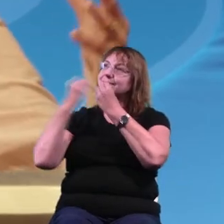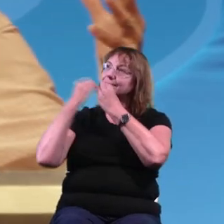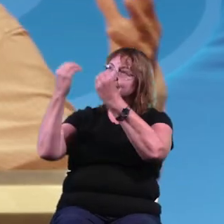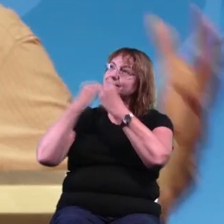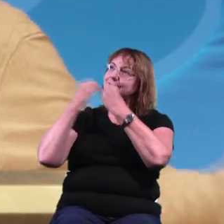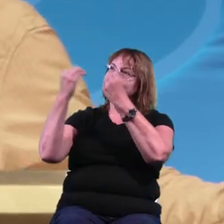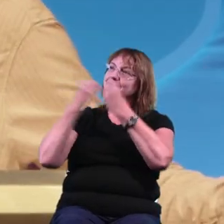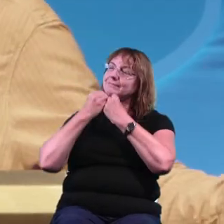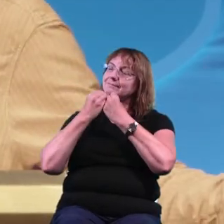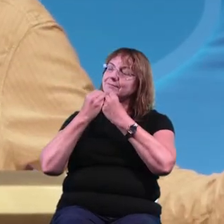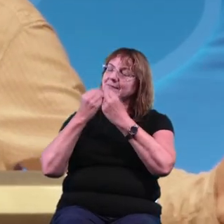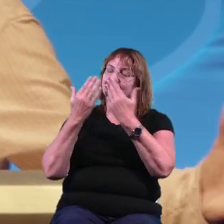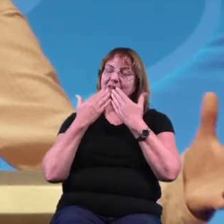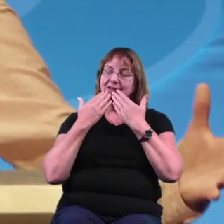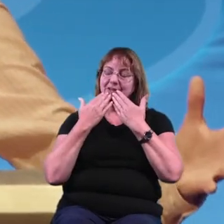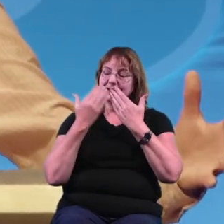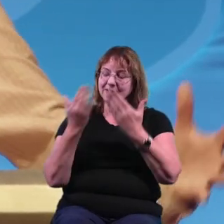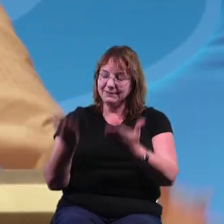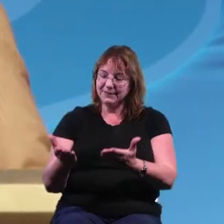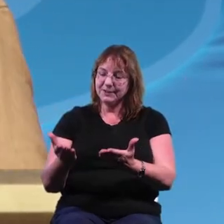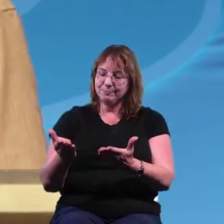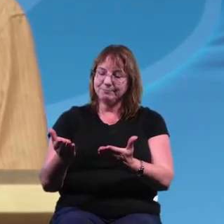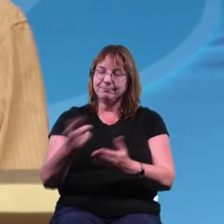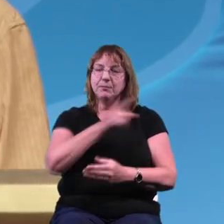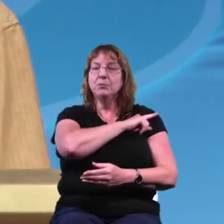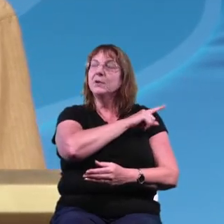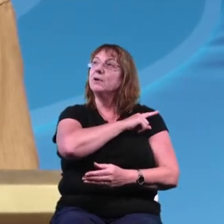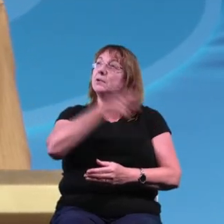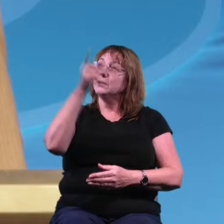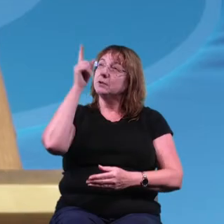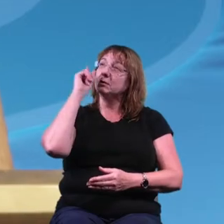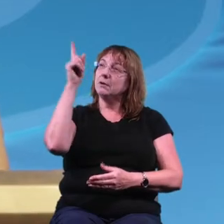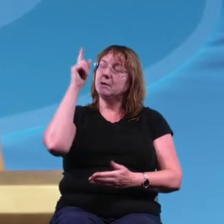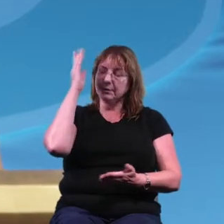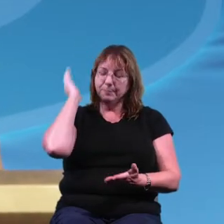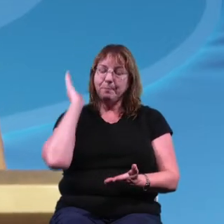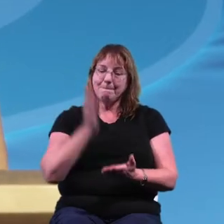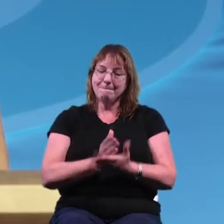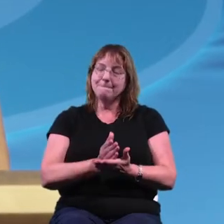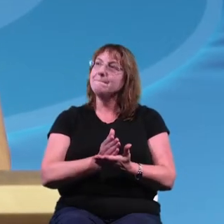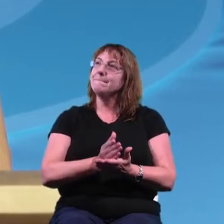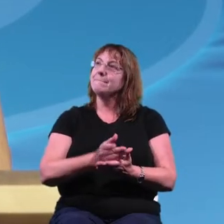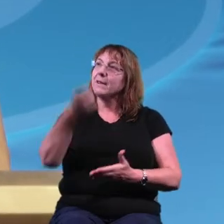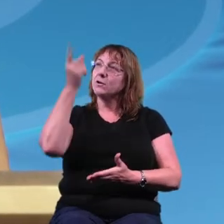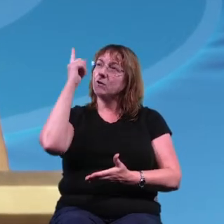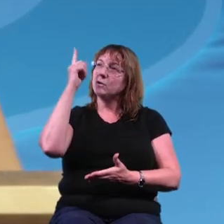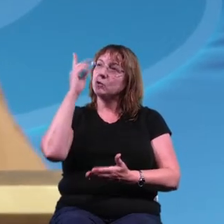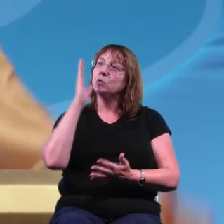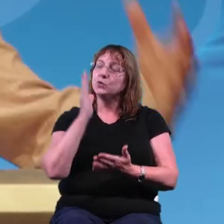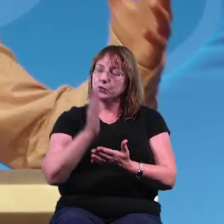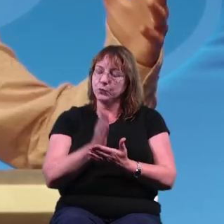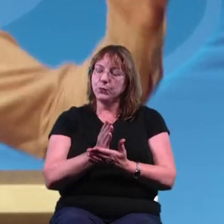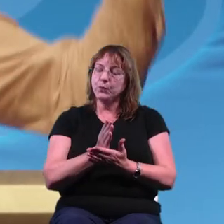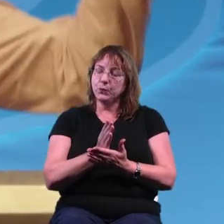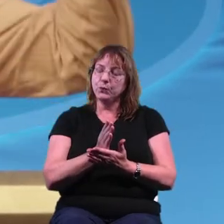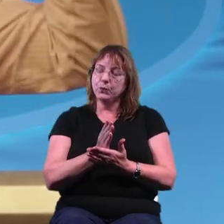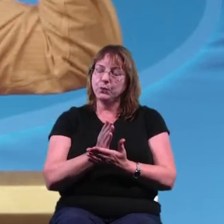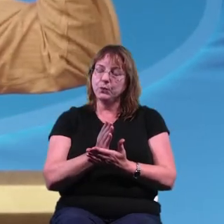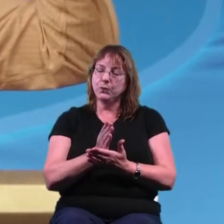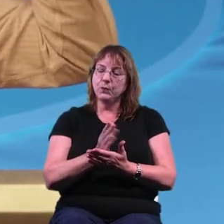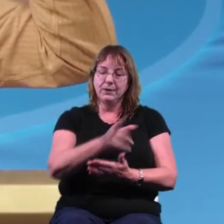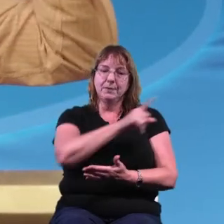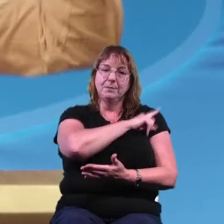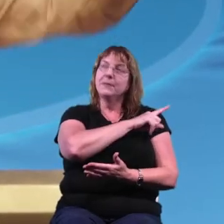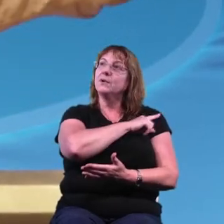Let's come with thanksgiving, because God is the God, the great God, the true God. And let us come with